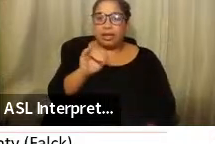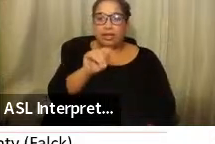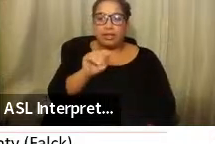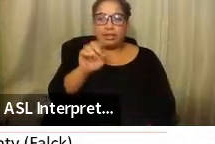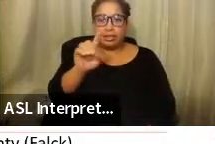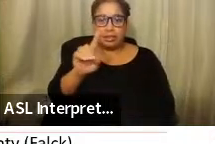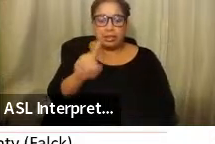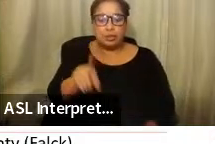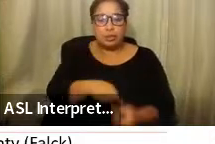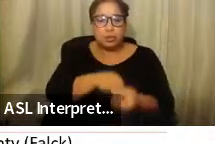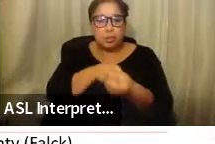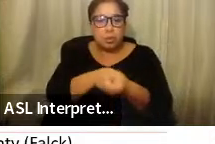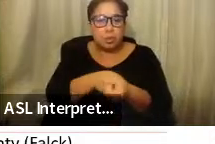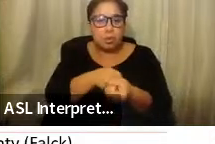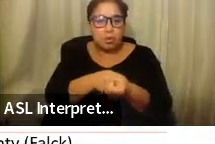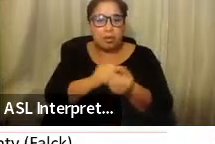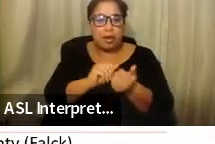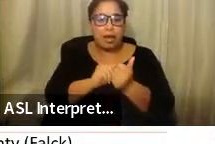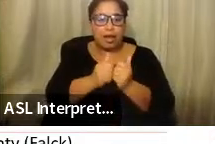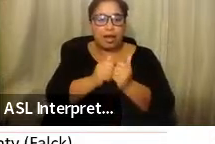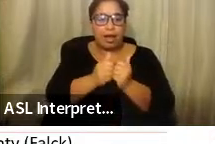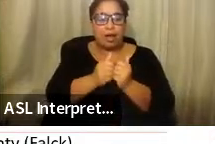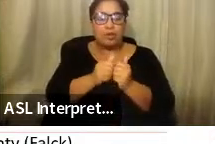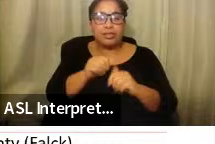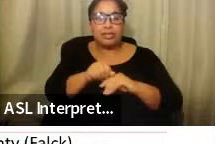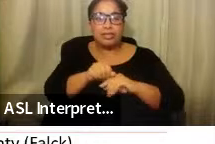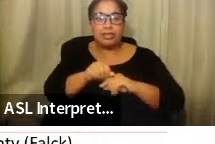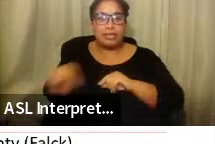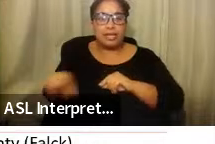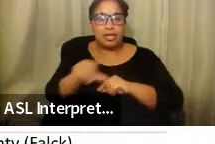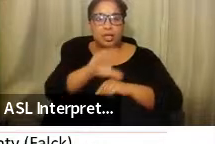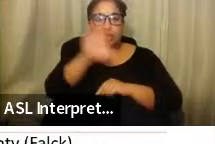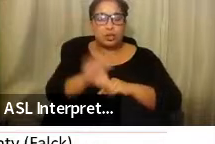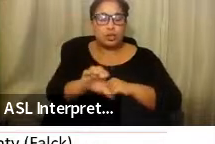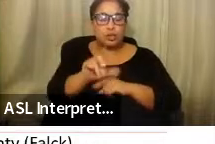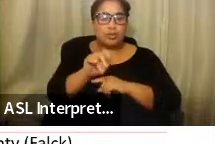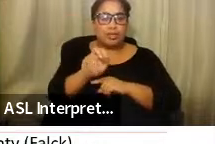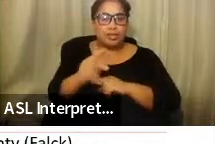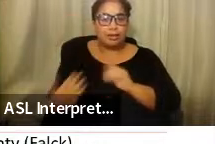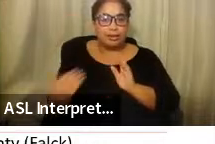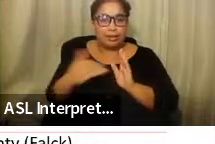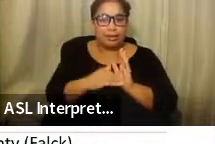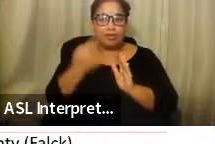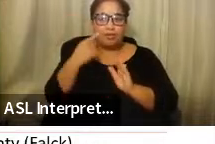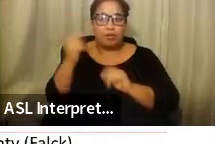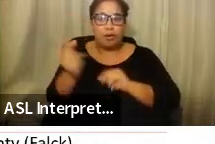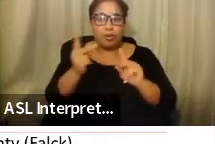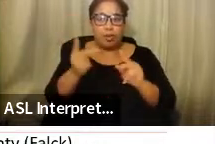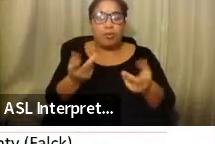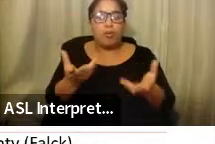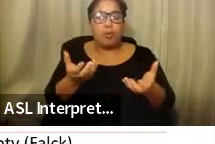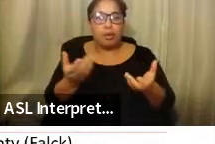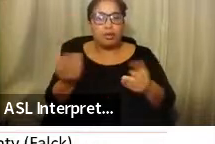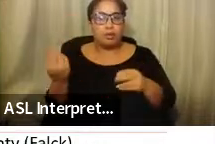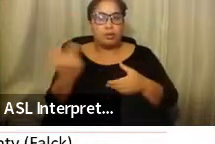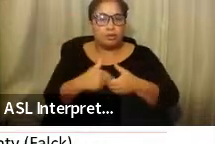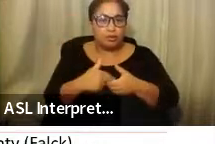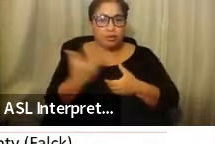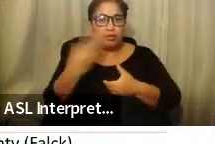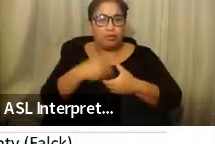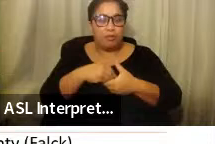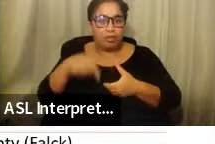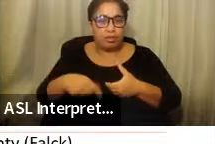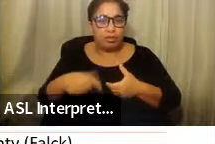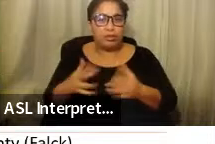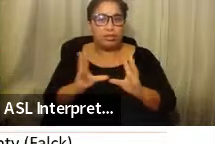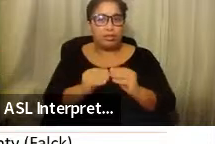to support by resending out the Zoom link to all of the attendees? And so we